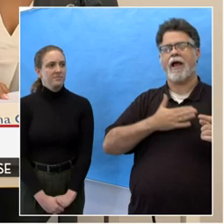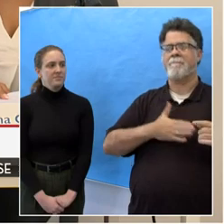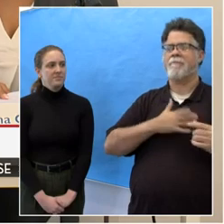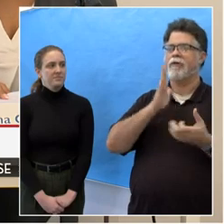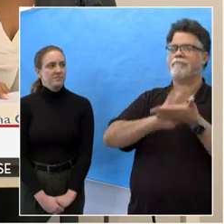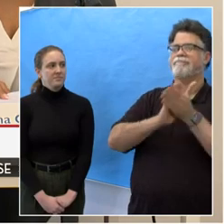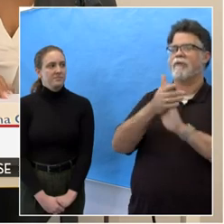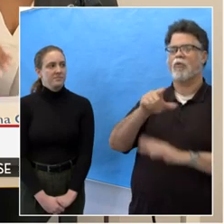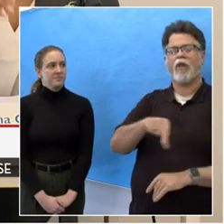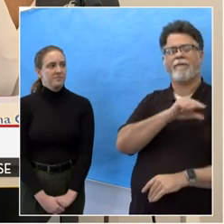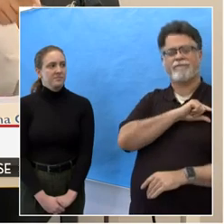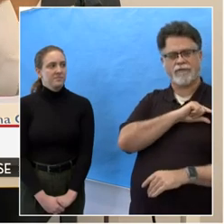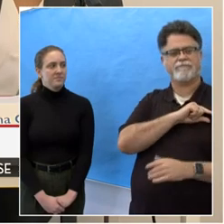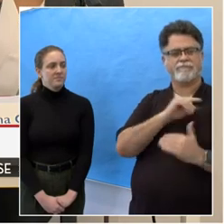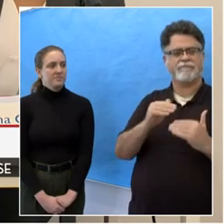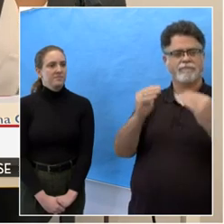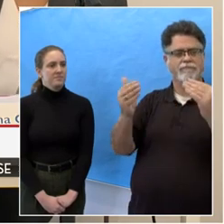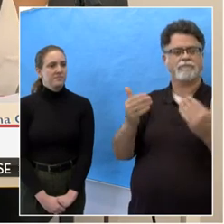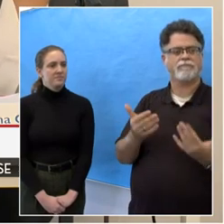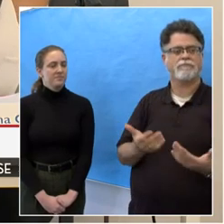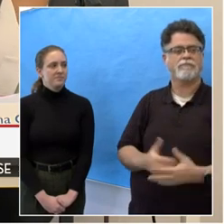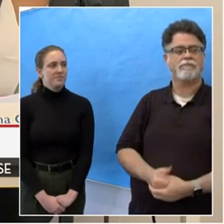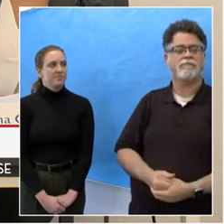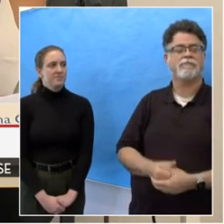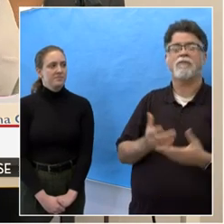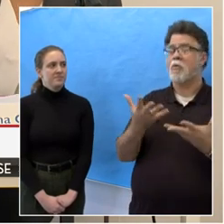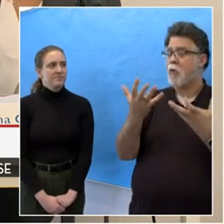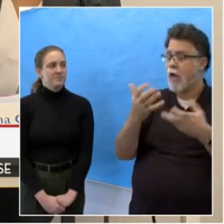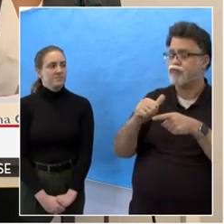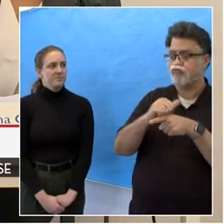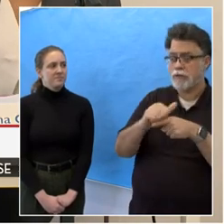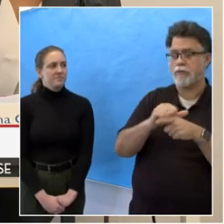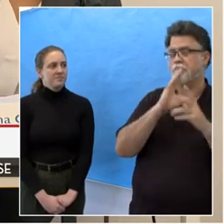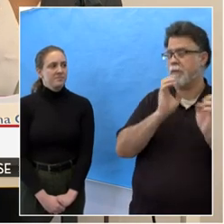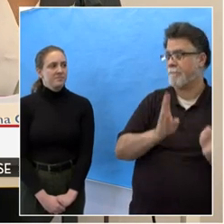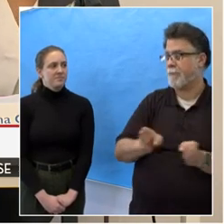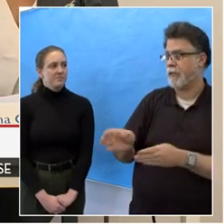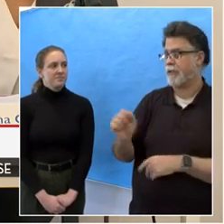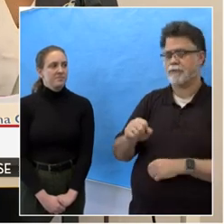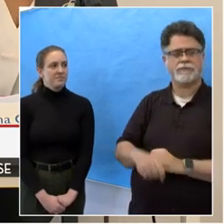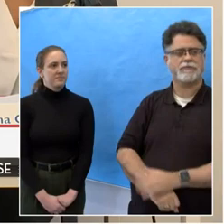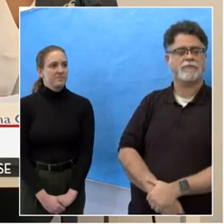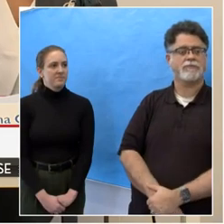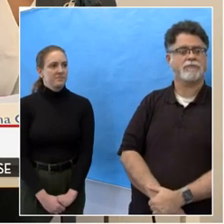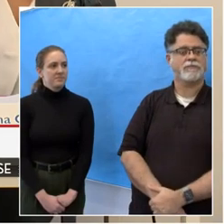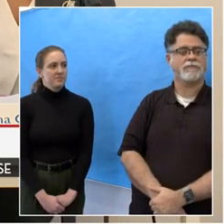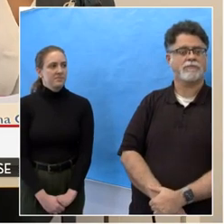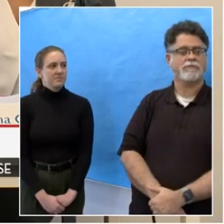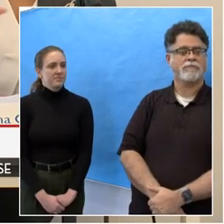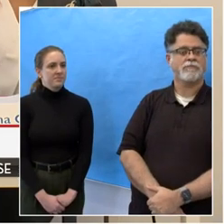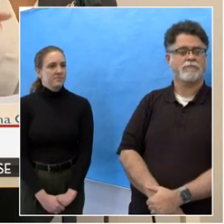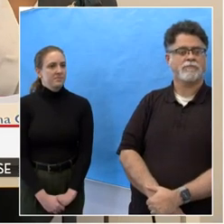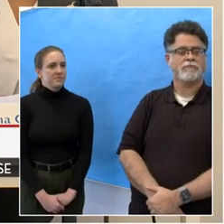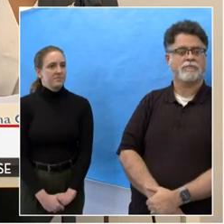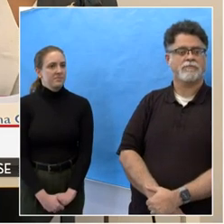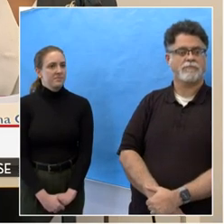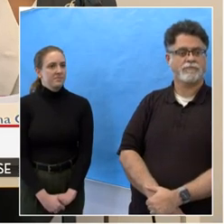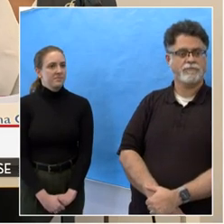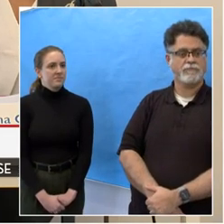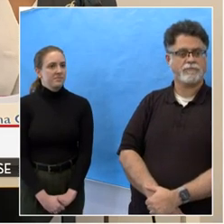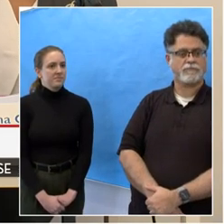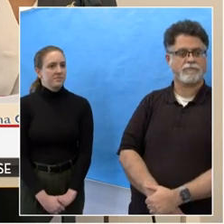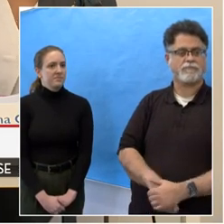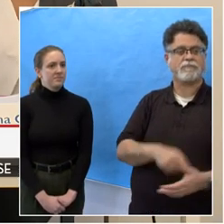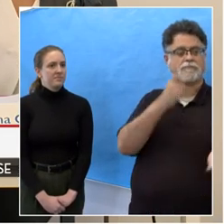They want to know all of the miscues that you will see with the little learner that tells you, something's going on here. And